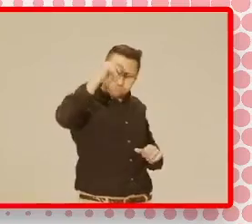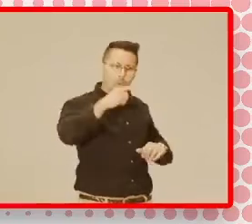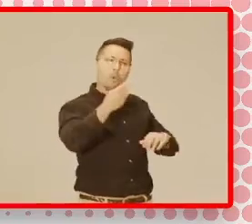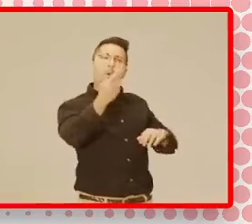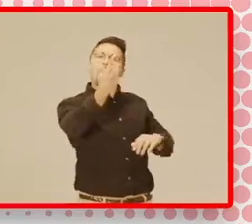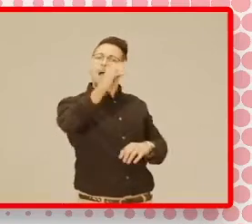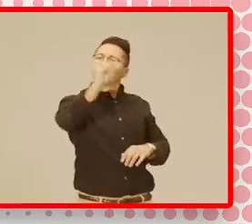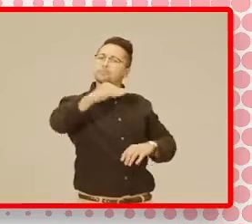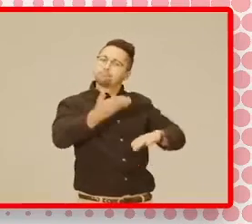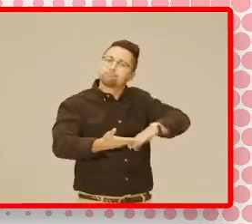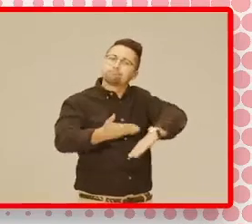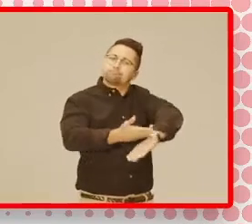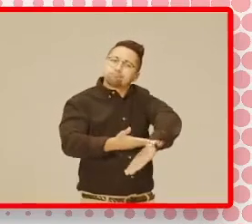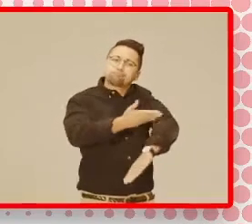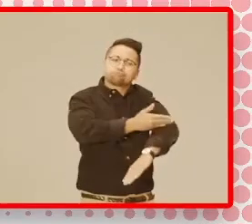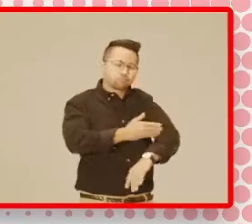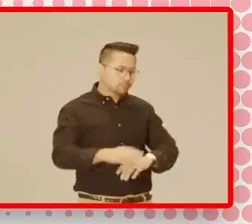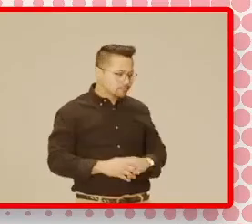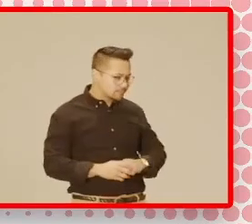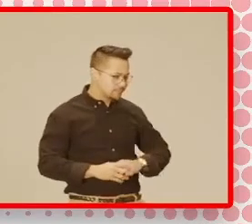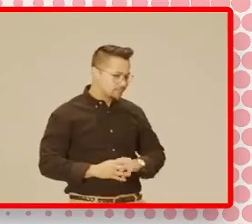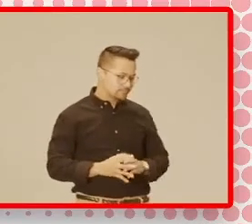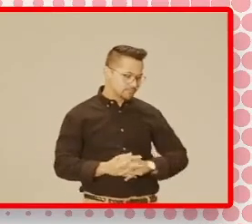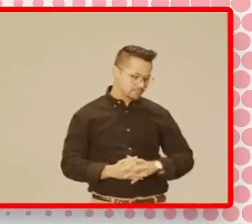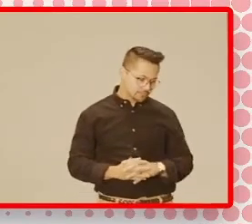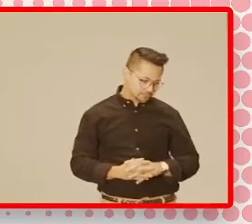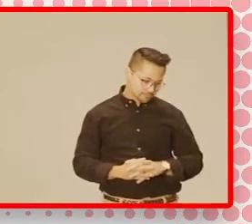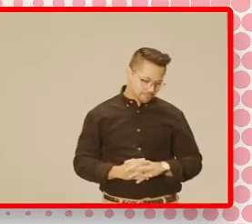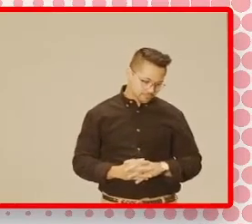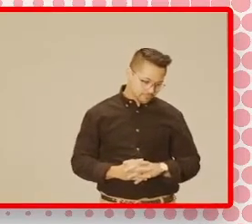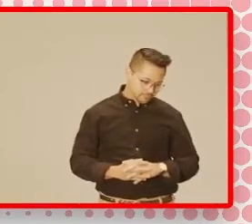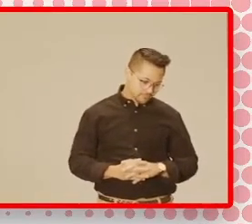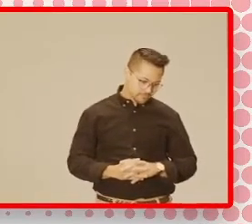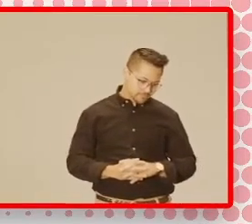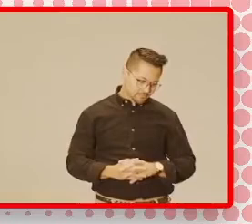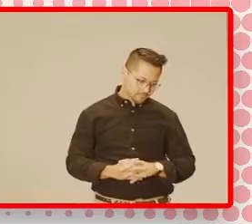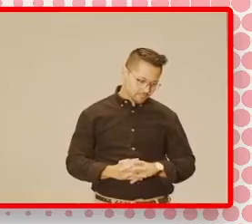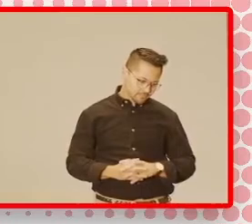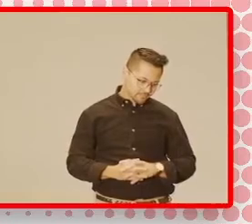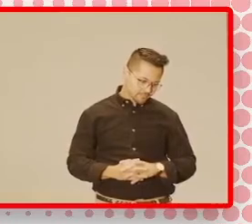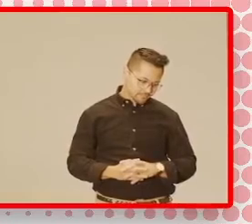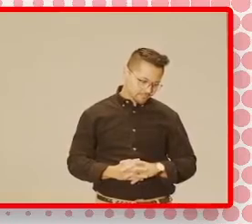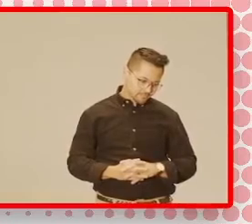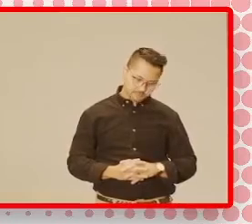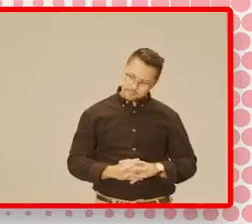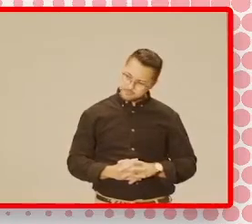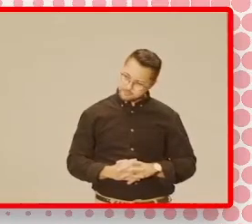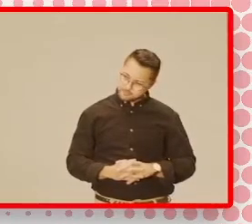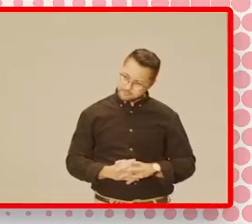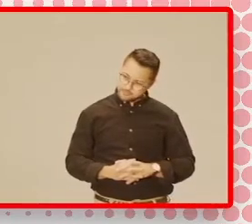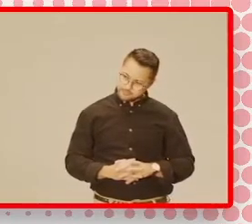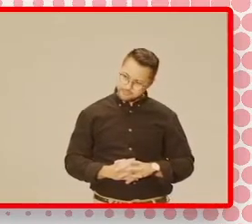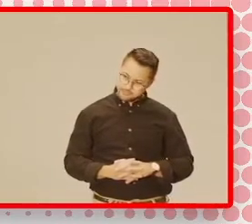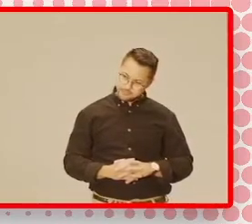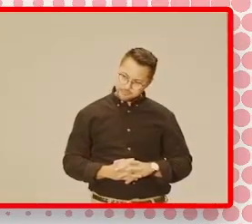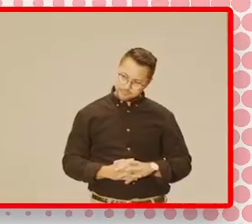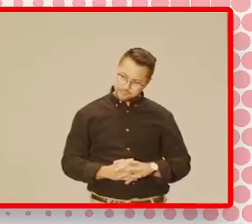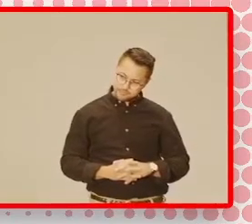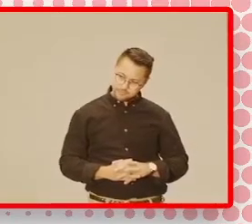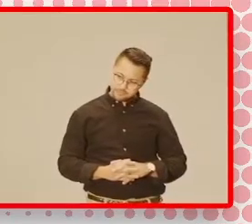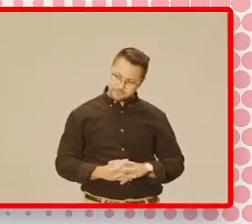my first swim across Nikic, I signed the wall. Chris was champ.